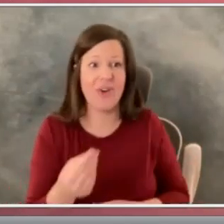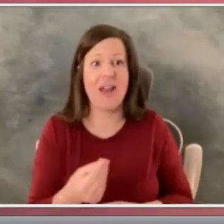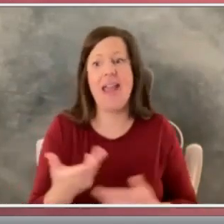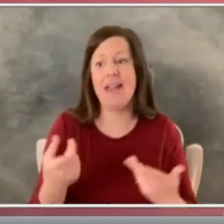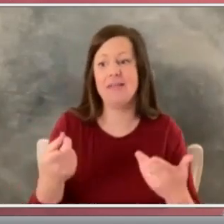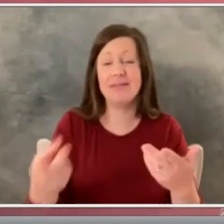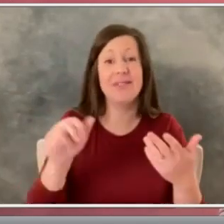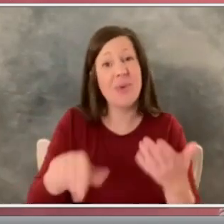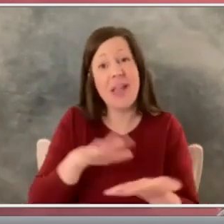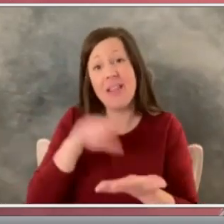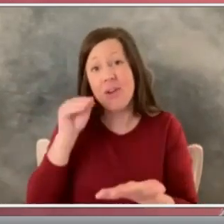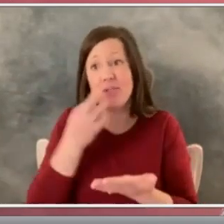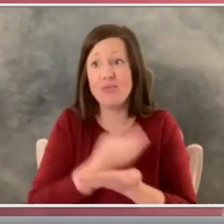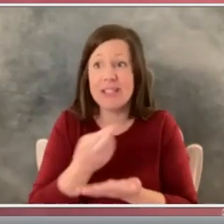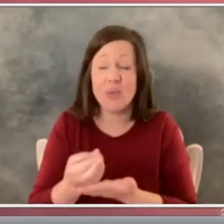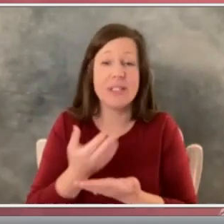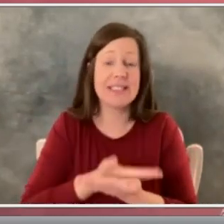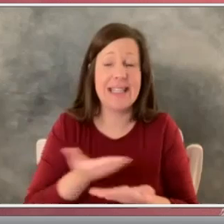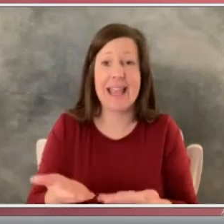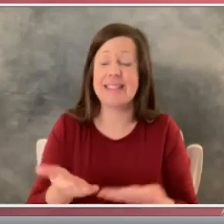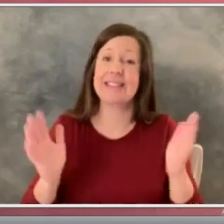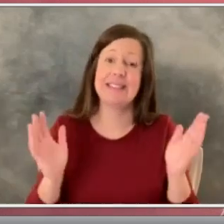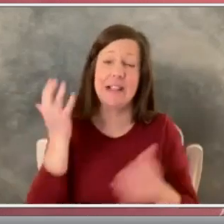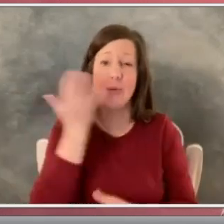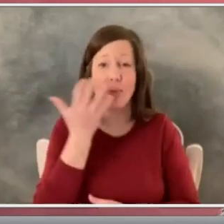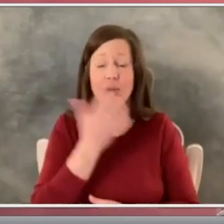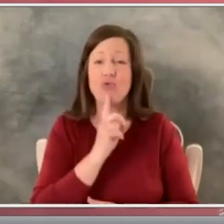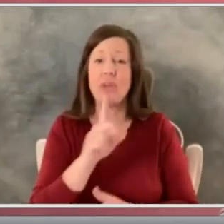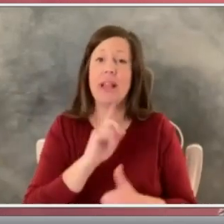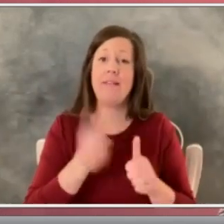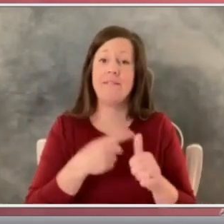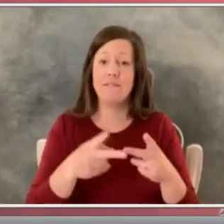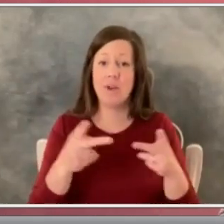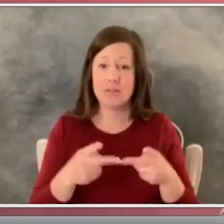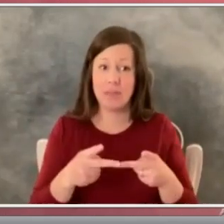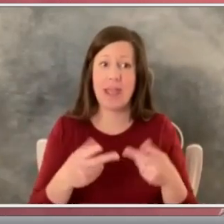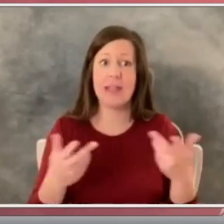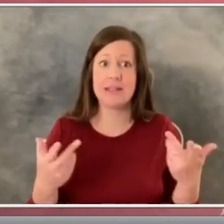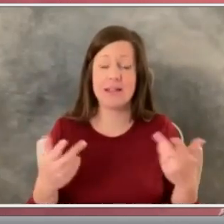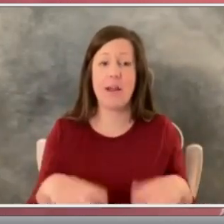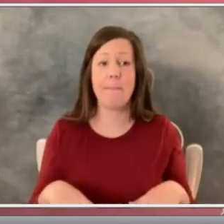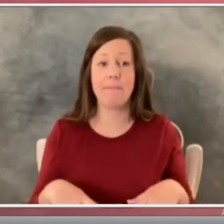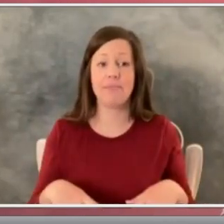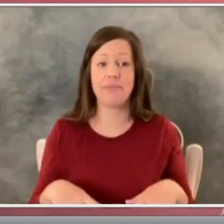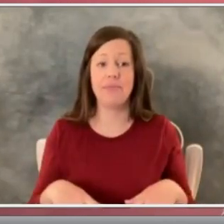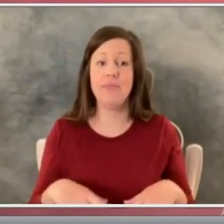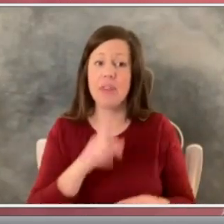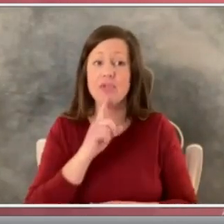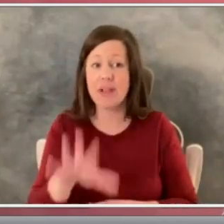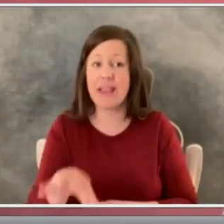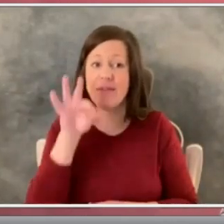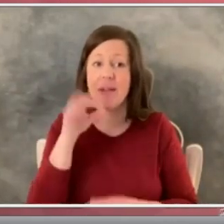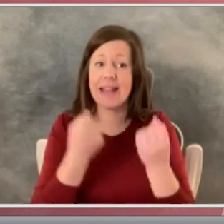resource. So, the first place is, as a caregiver, is really finding yourself